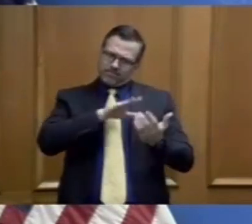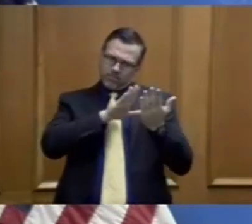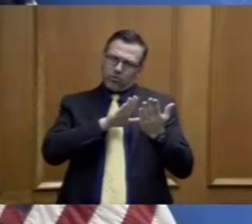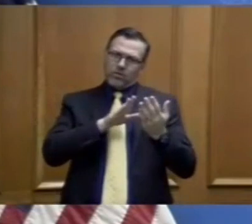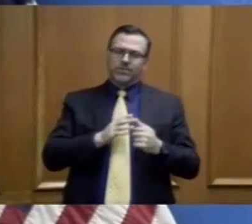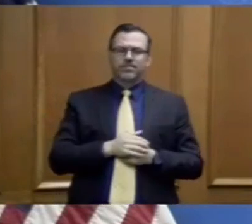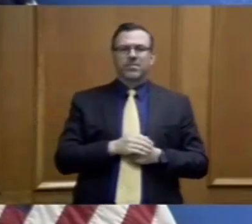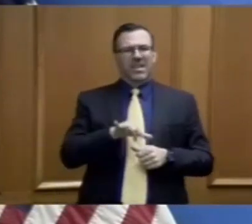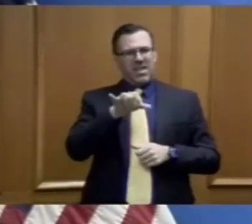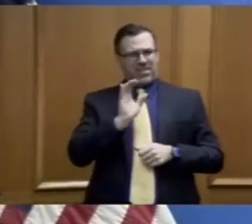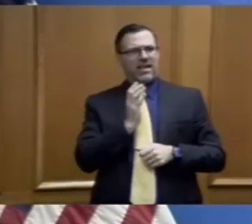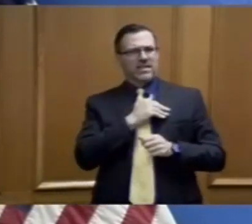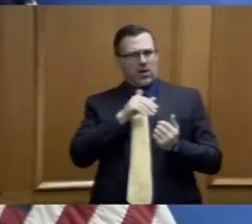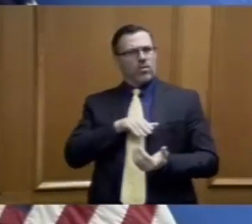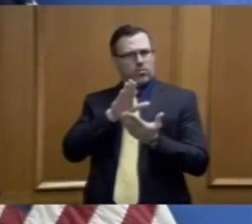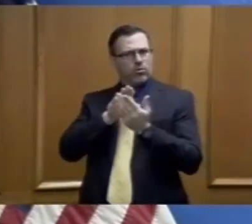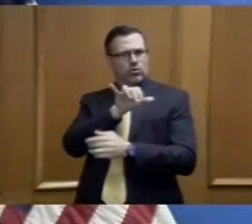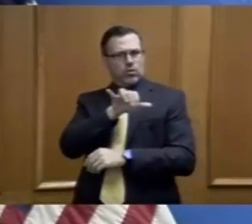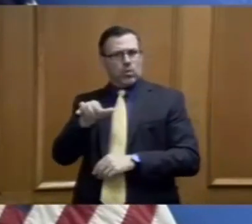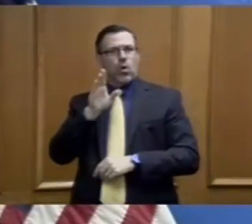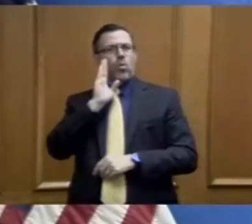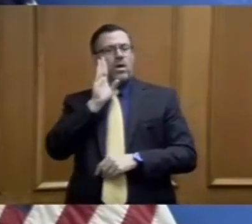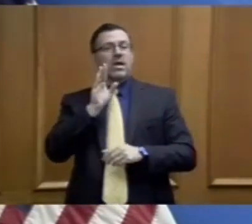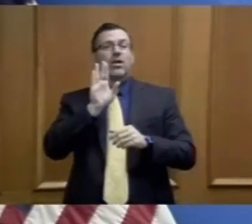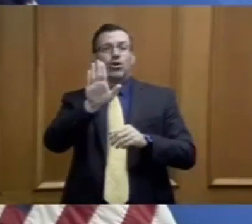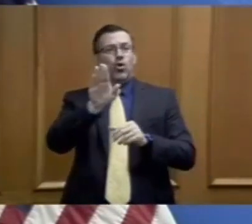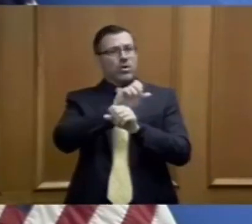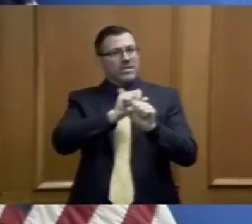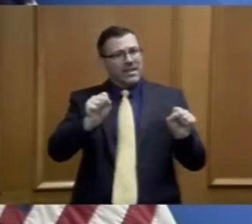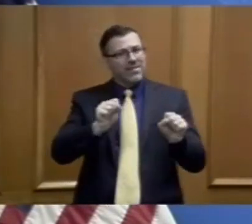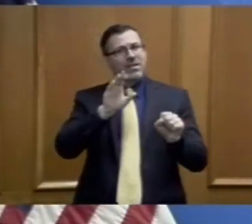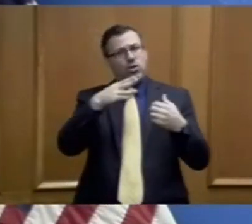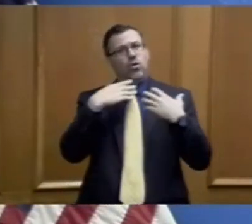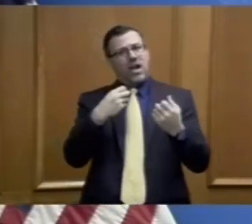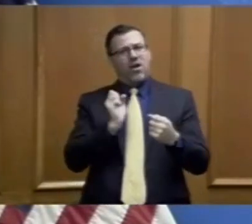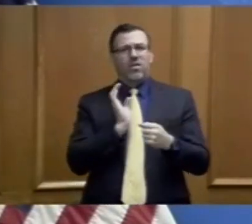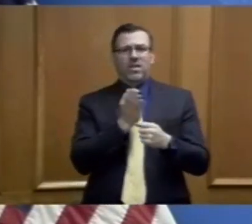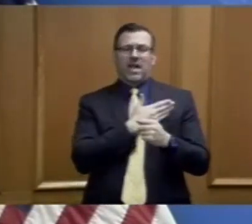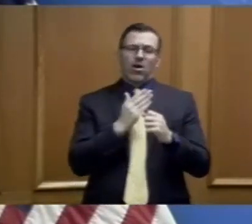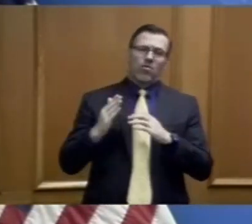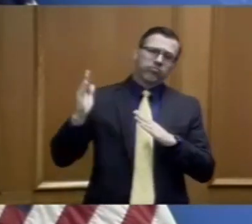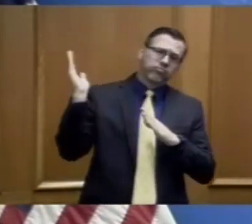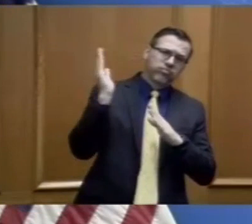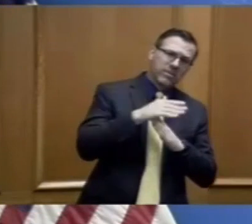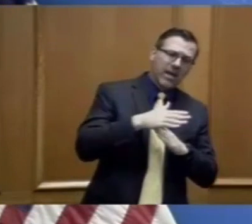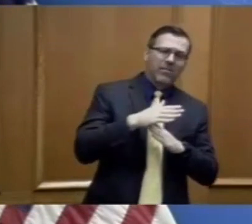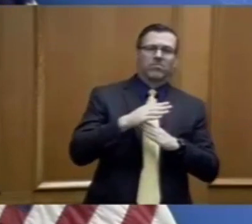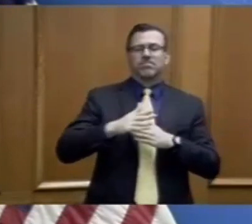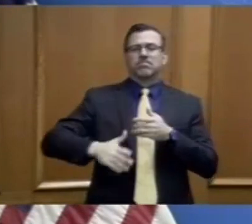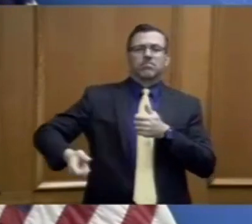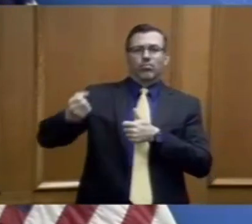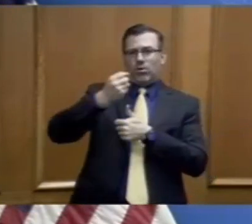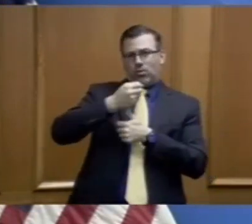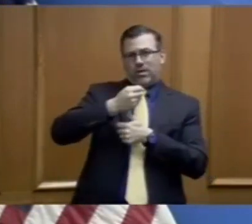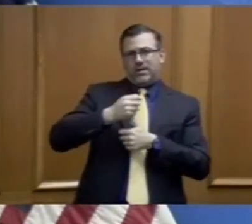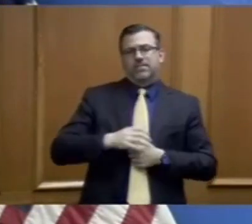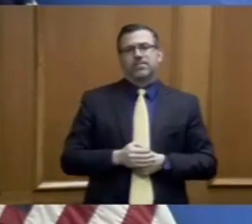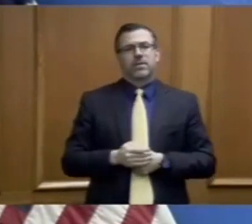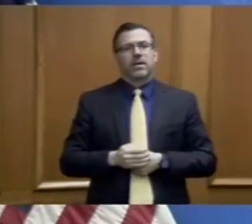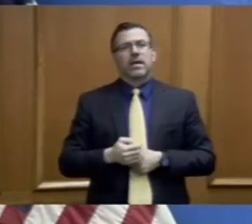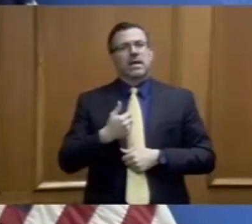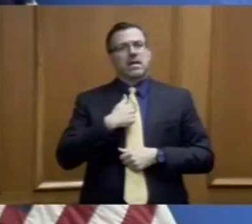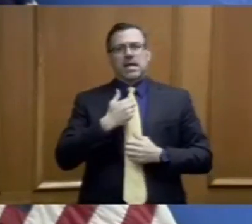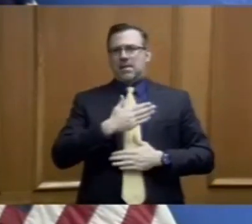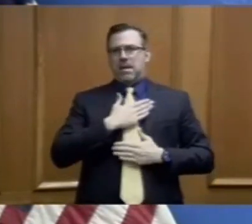of Tennesseans is our #1 priority, including restoring our state's economic health. And I'll be happy